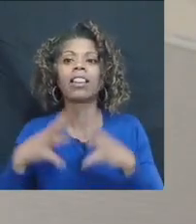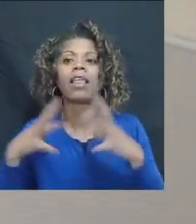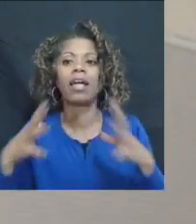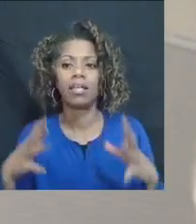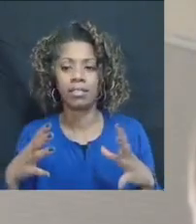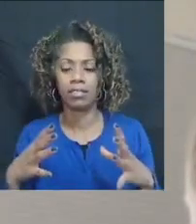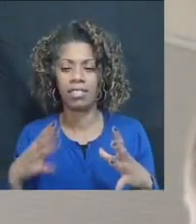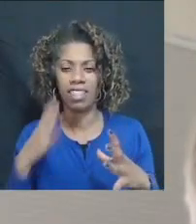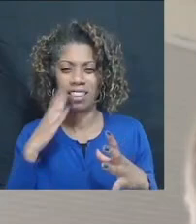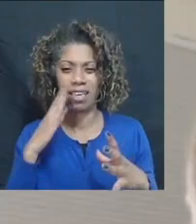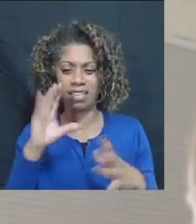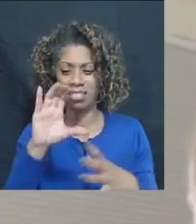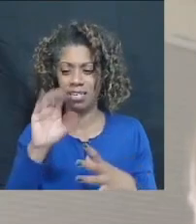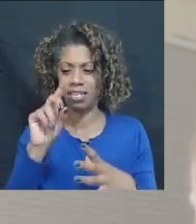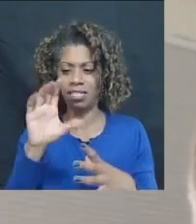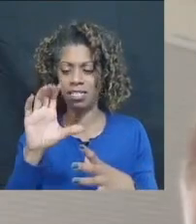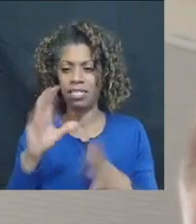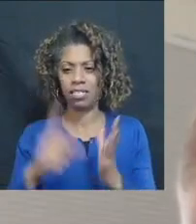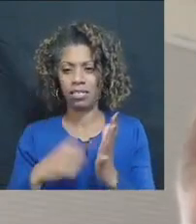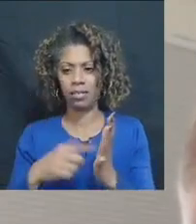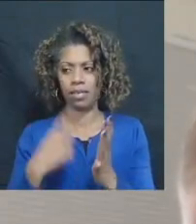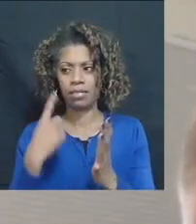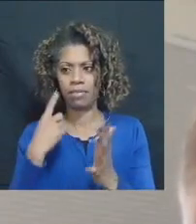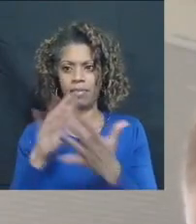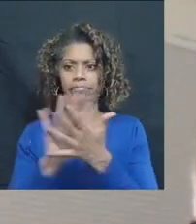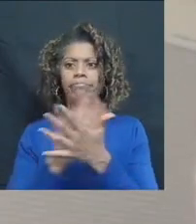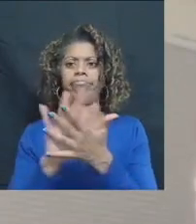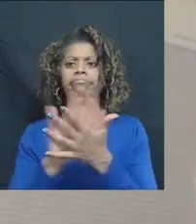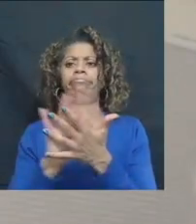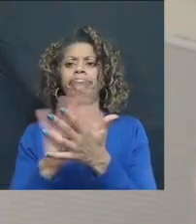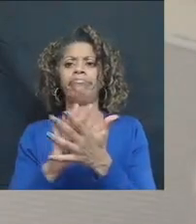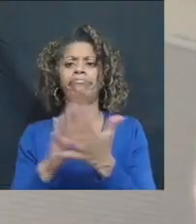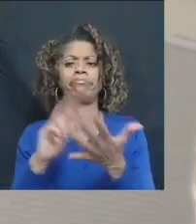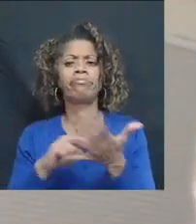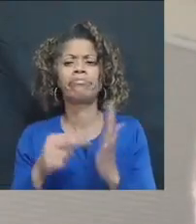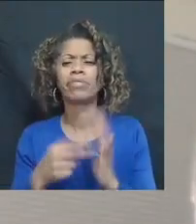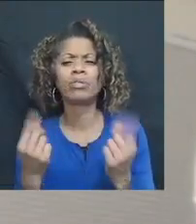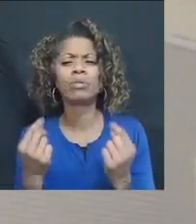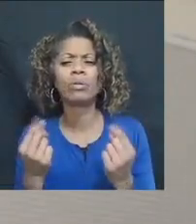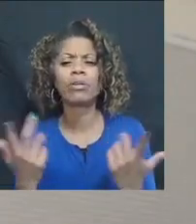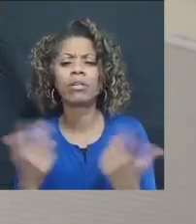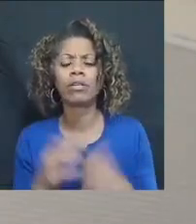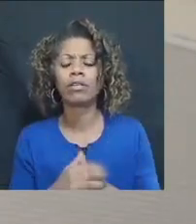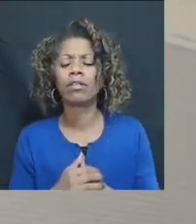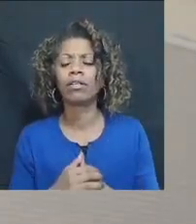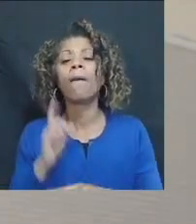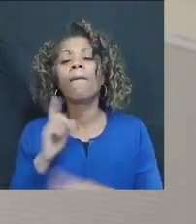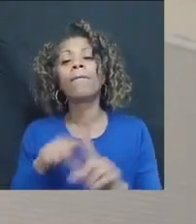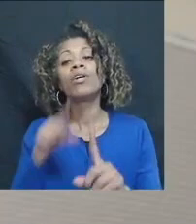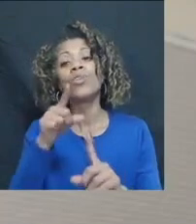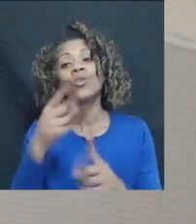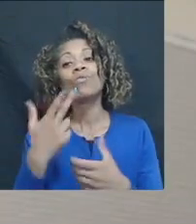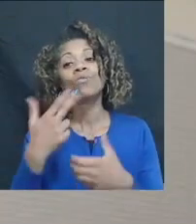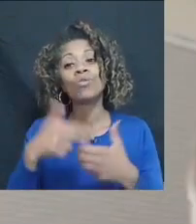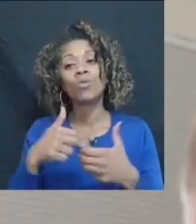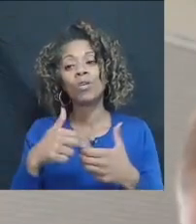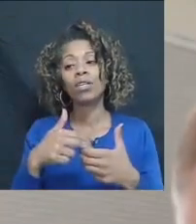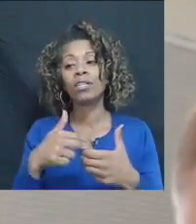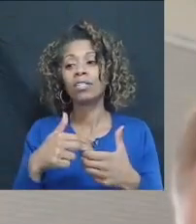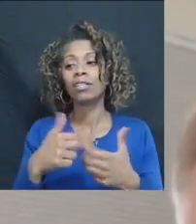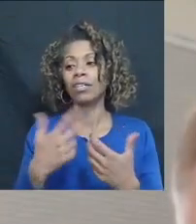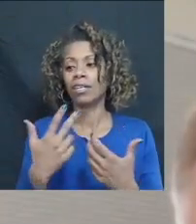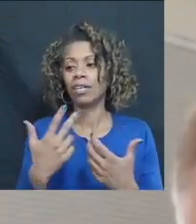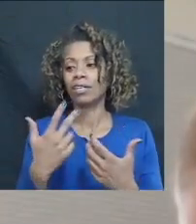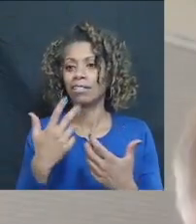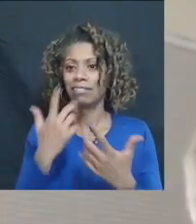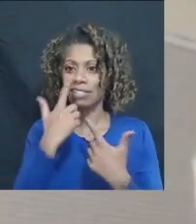one of the country's most important public health organizations at an incredibly interesting time, to say the least. But public